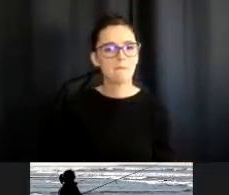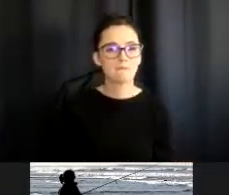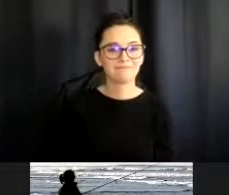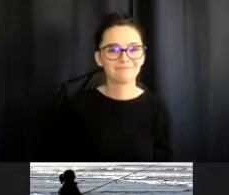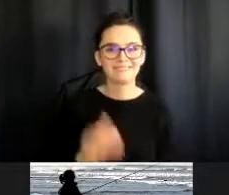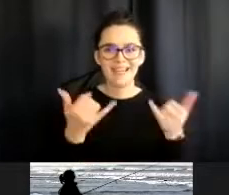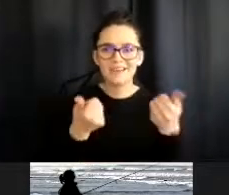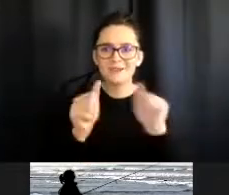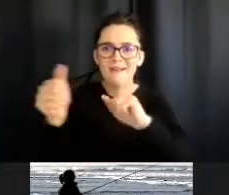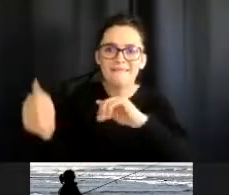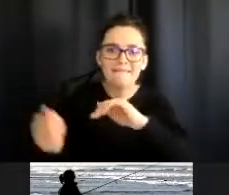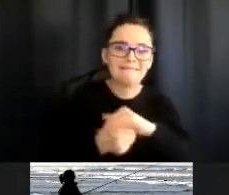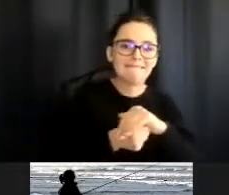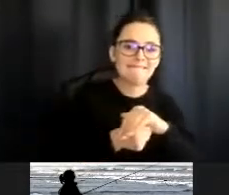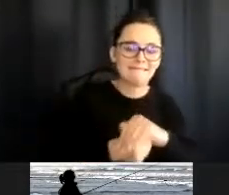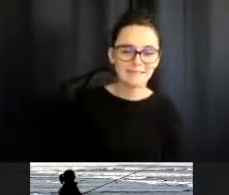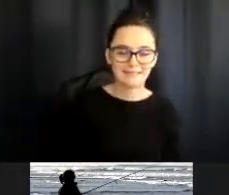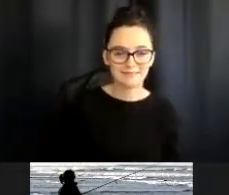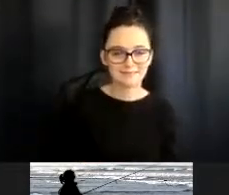seek.